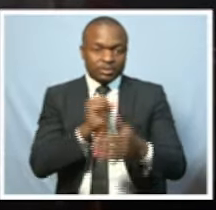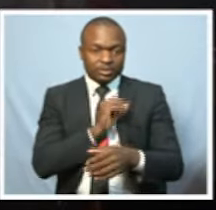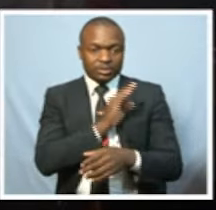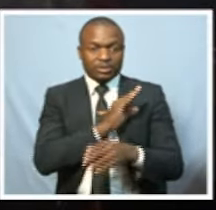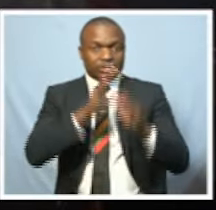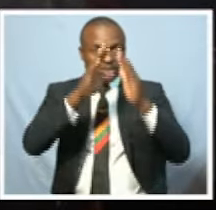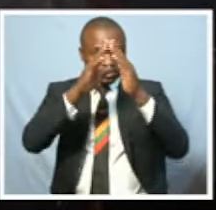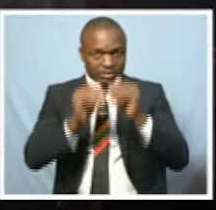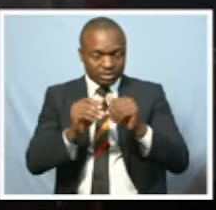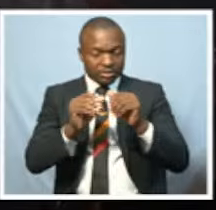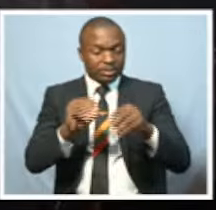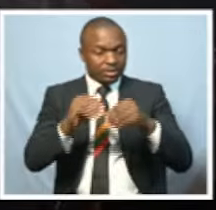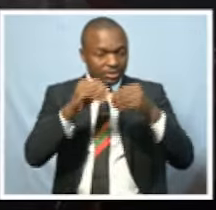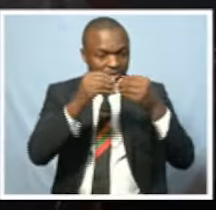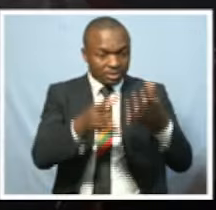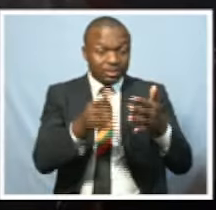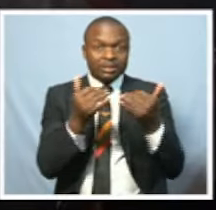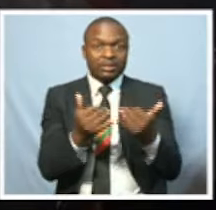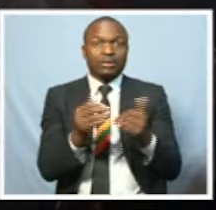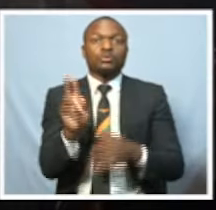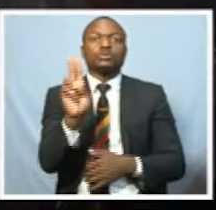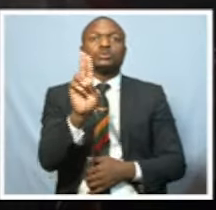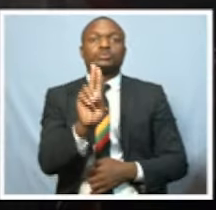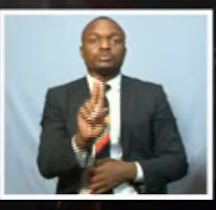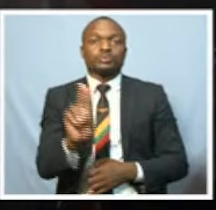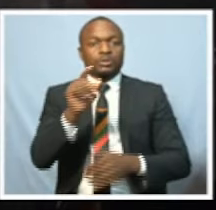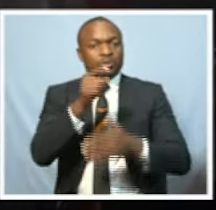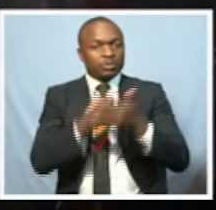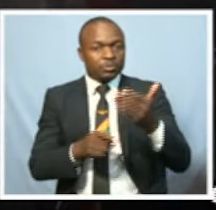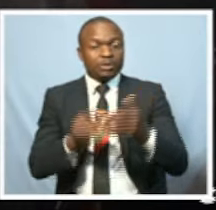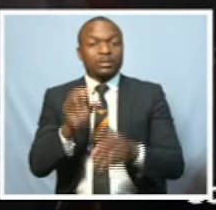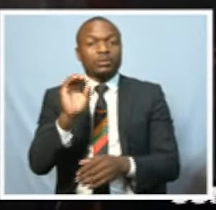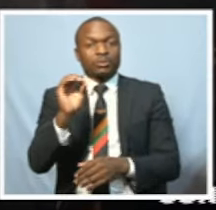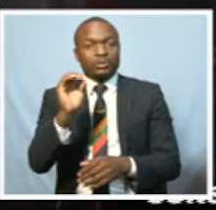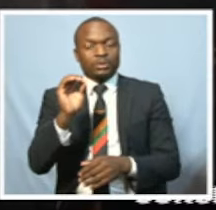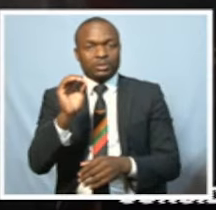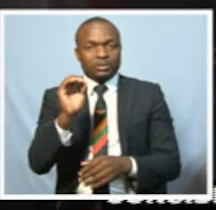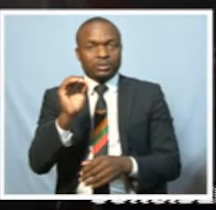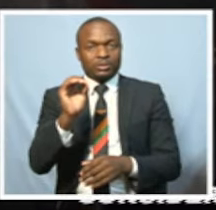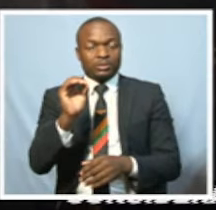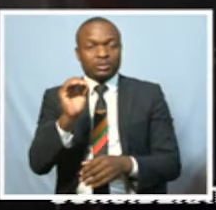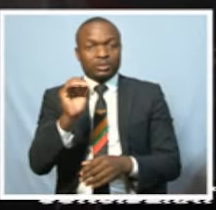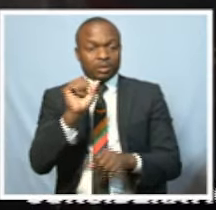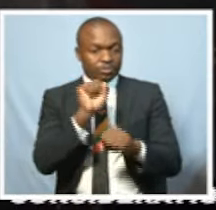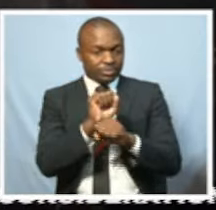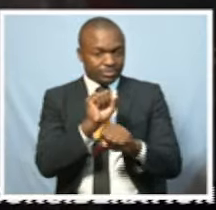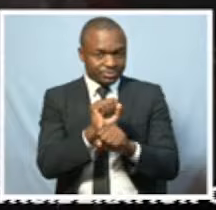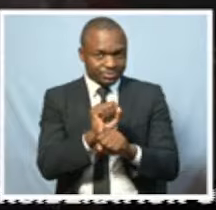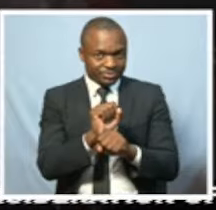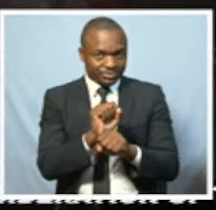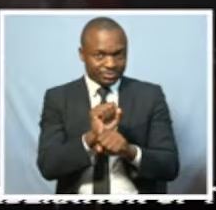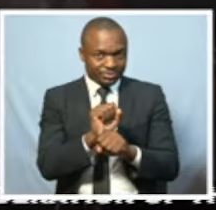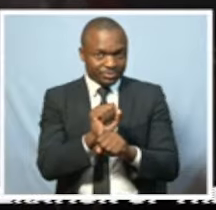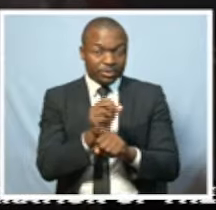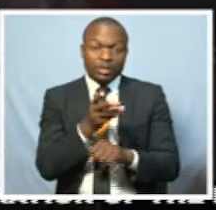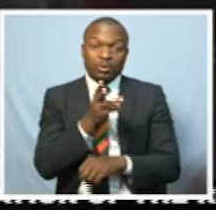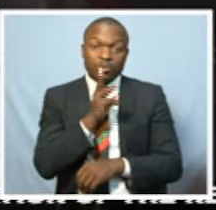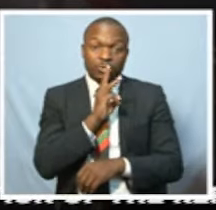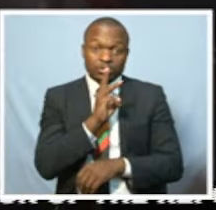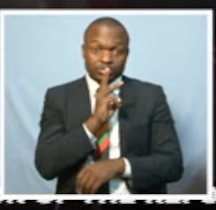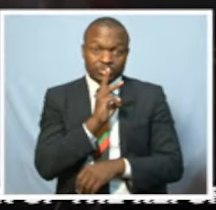over and now is occupied. What was the original scope in terms of